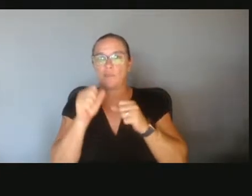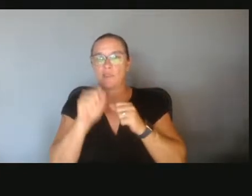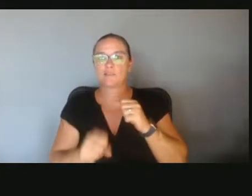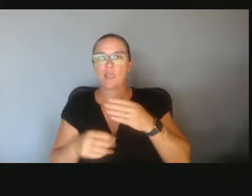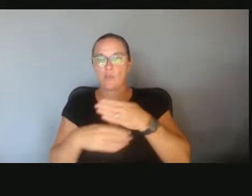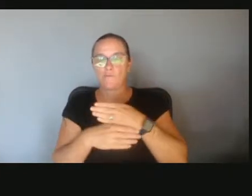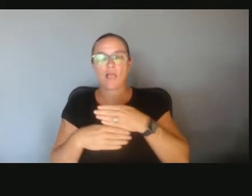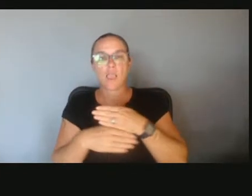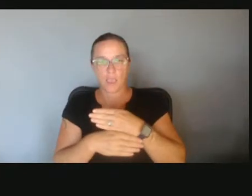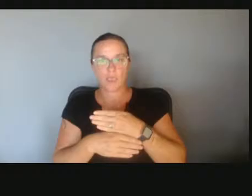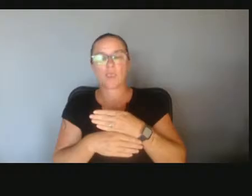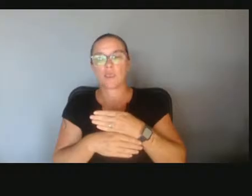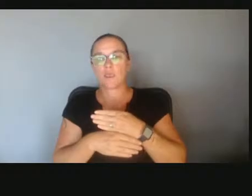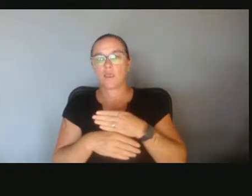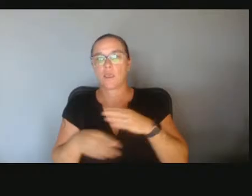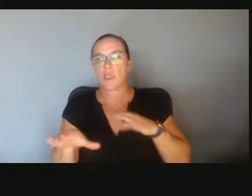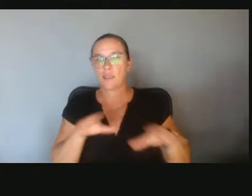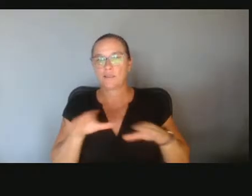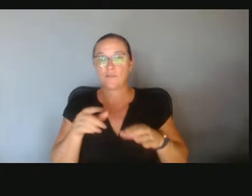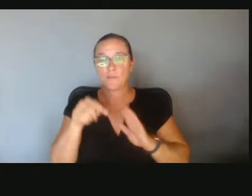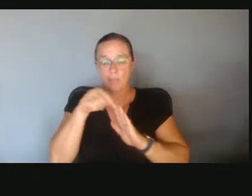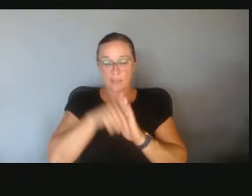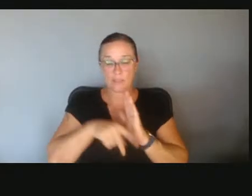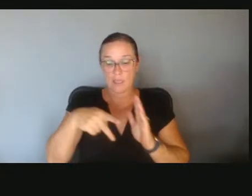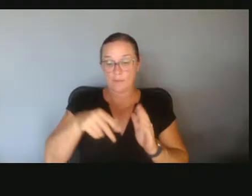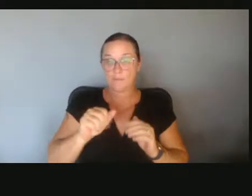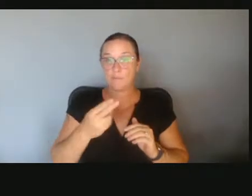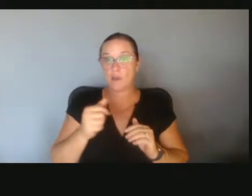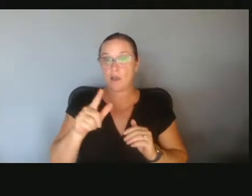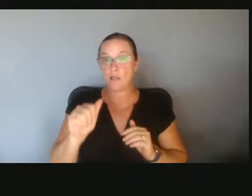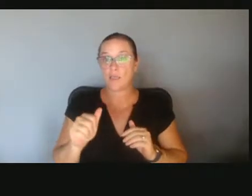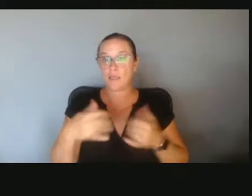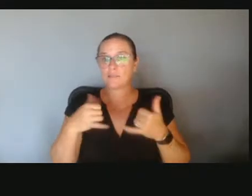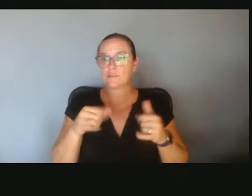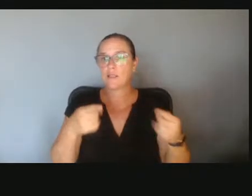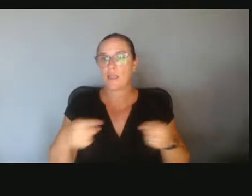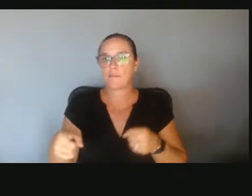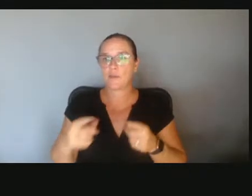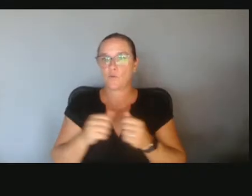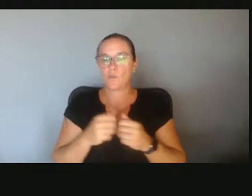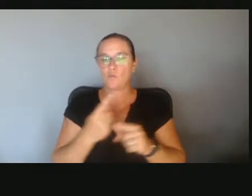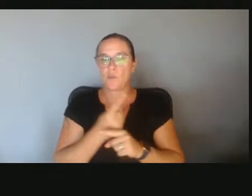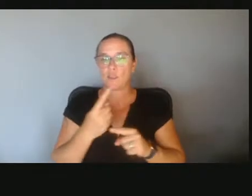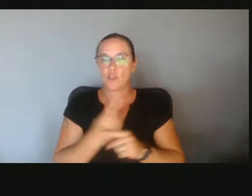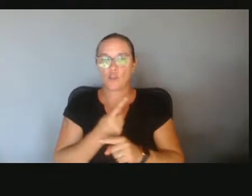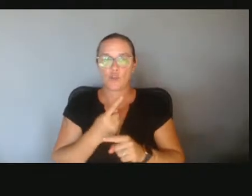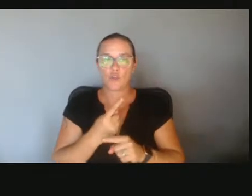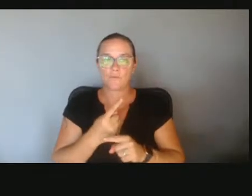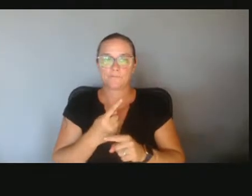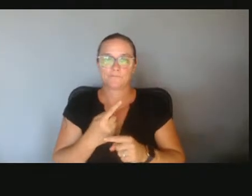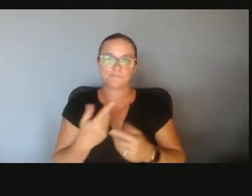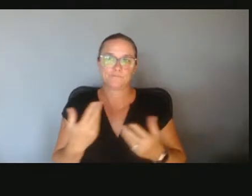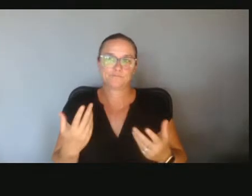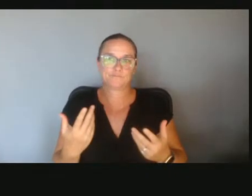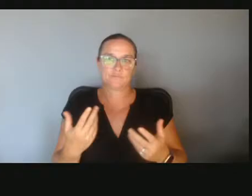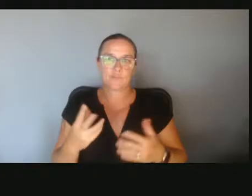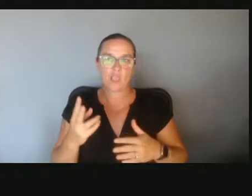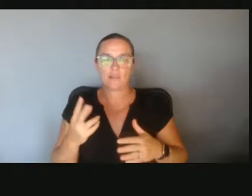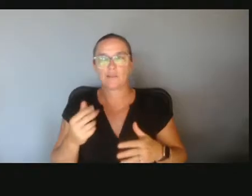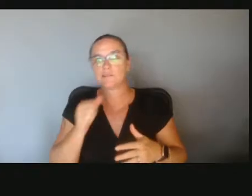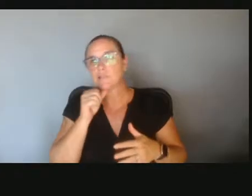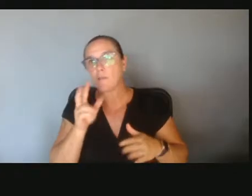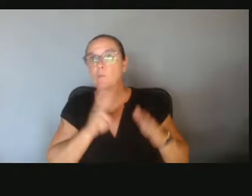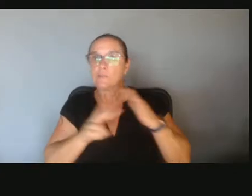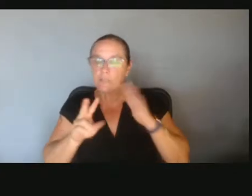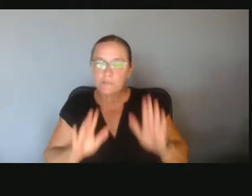activity, whereas the Deep Pahala is still happening with its regular, it's not like a predictable cycle, but it comes